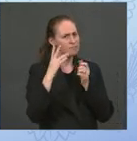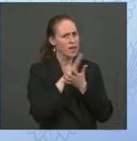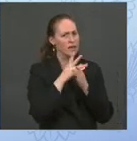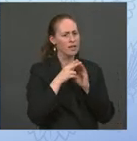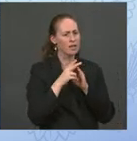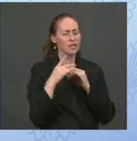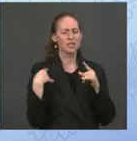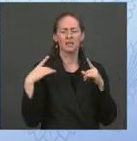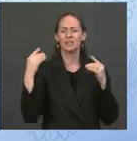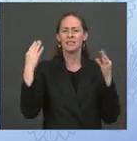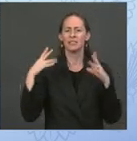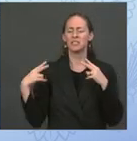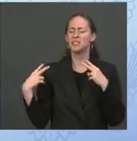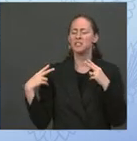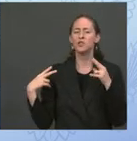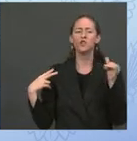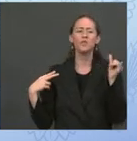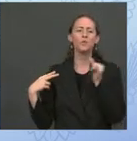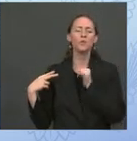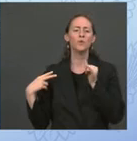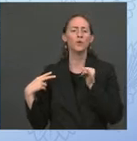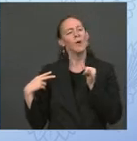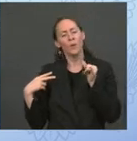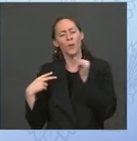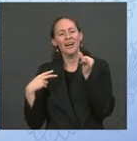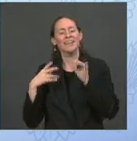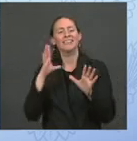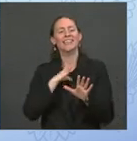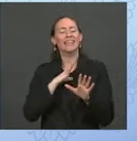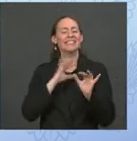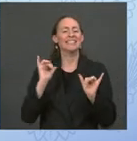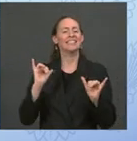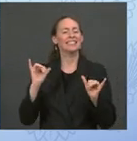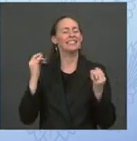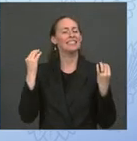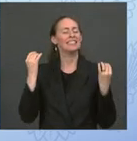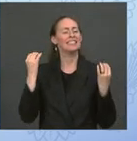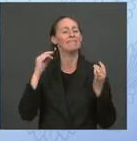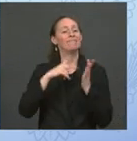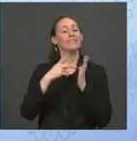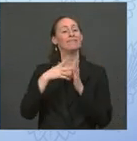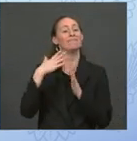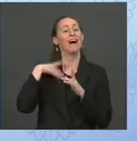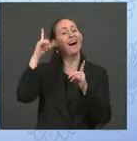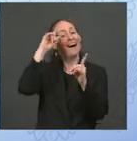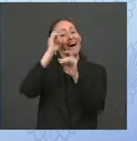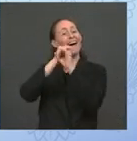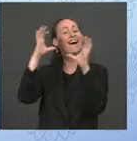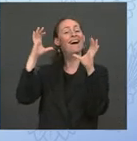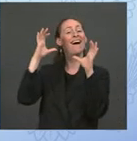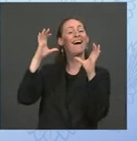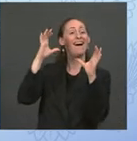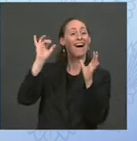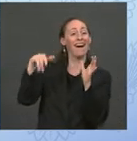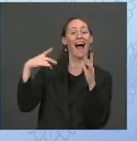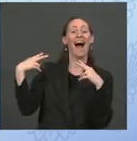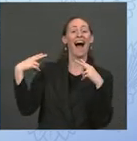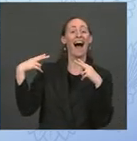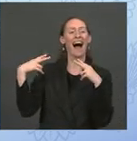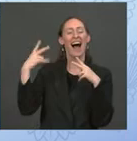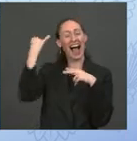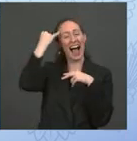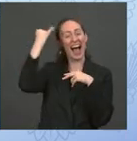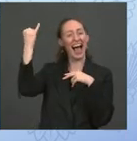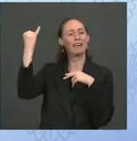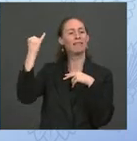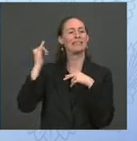reflection, I realized that my ideas were nice, the teacher's ideas were nice, but we'd been, in the words of my